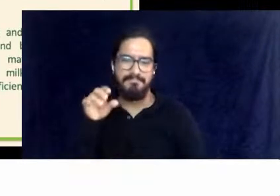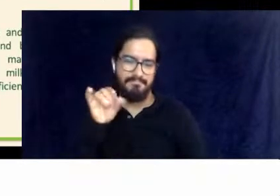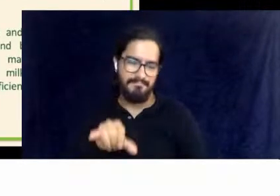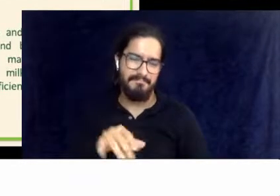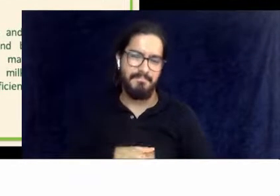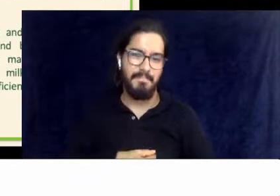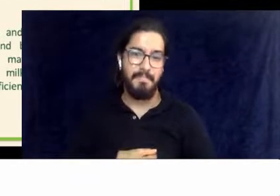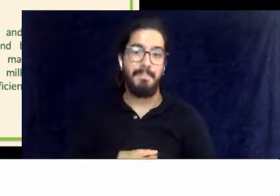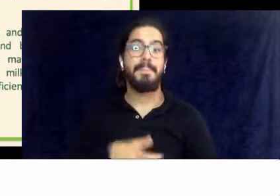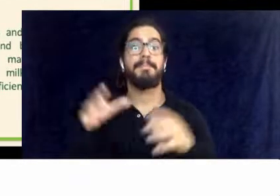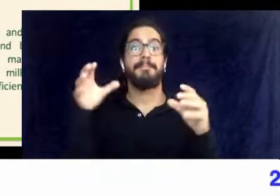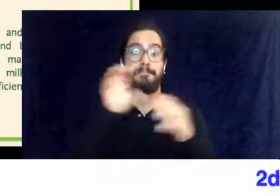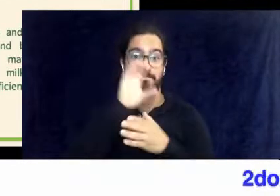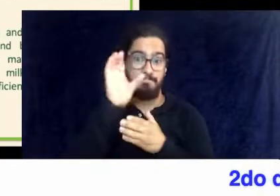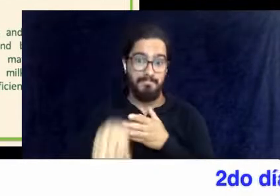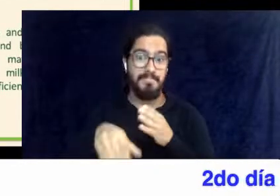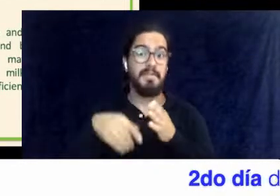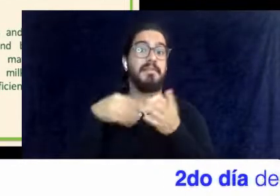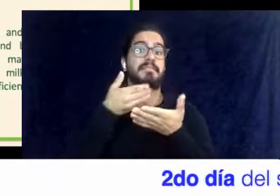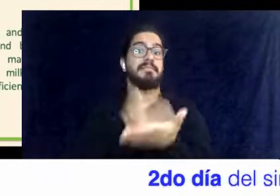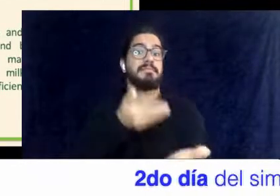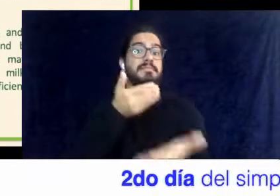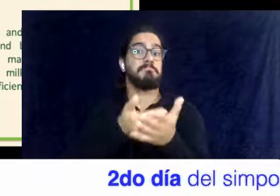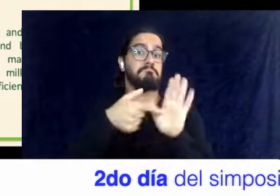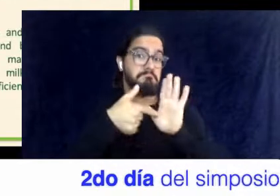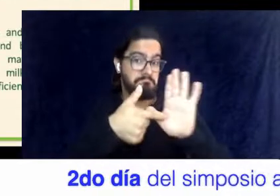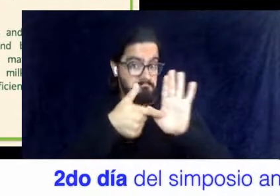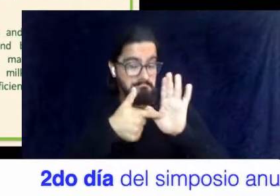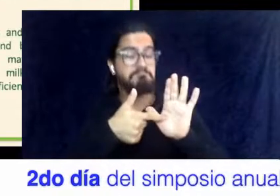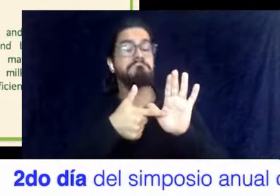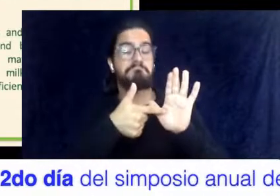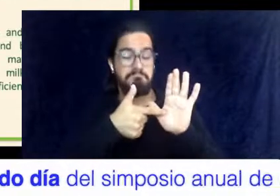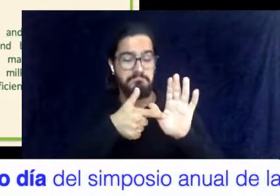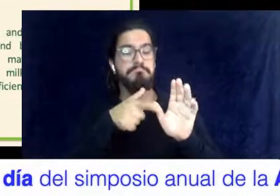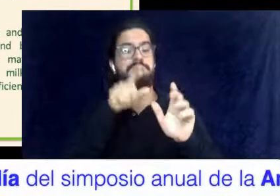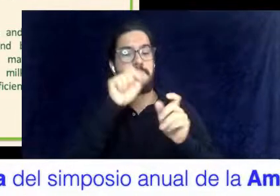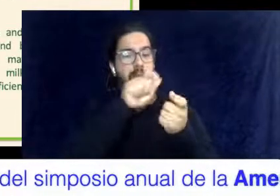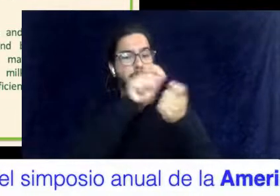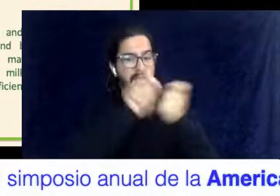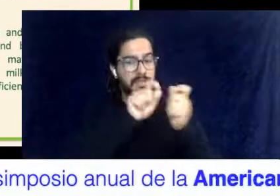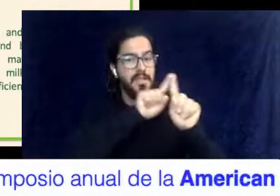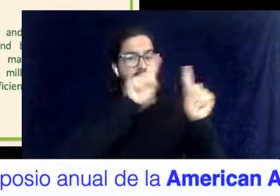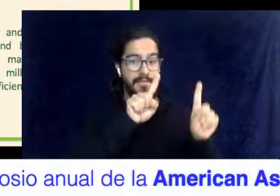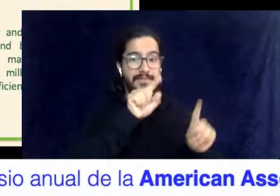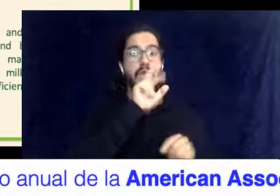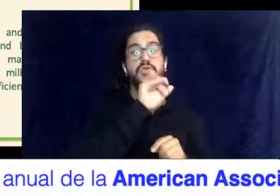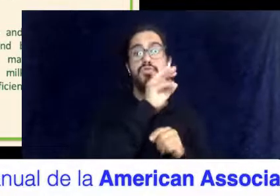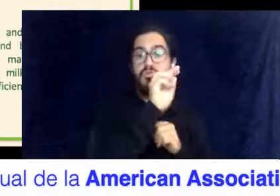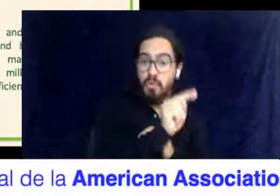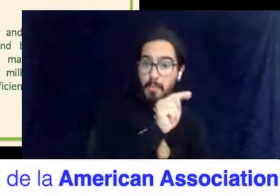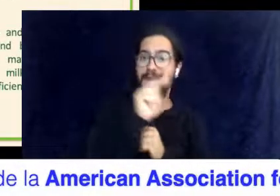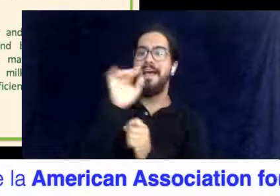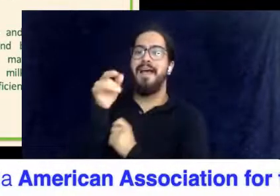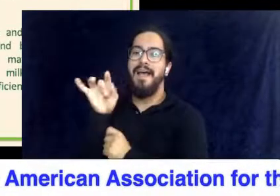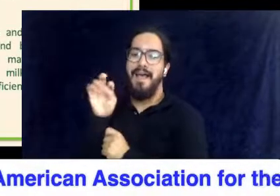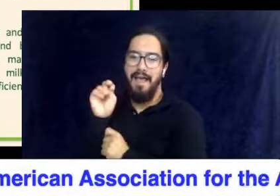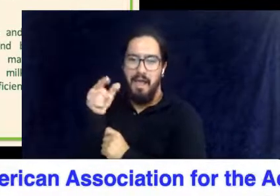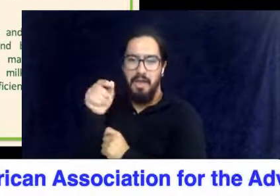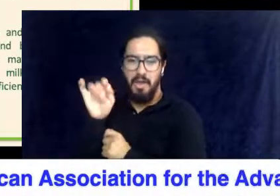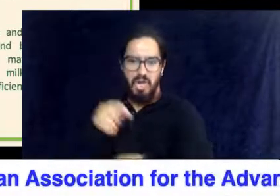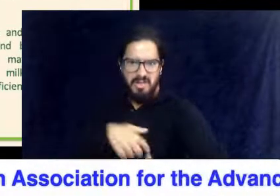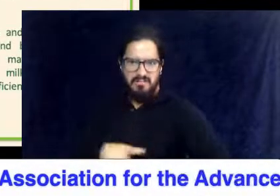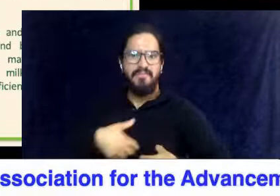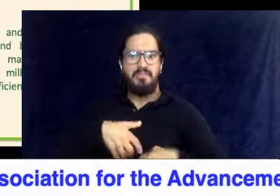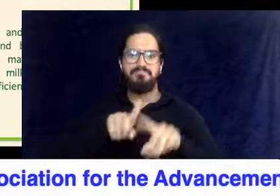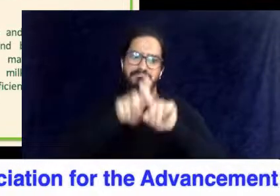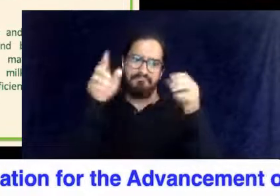Overall, our data demonstrates the existence of differences between the rumen and hindgut microbiomes of both cow phenotype. Particularly,